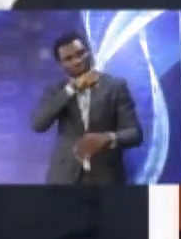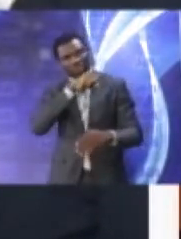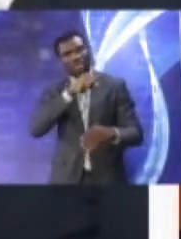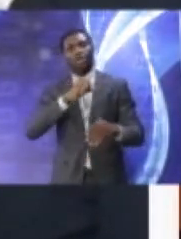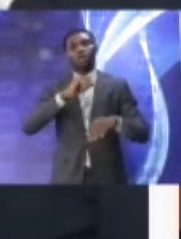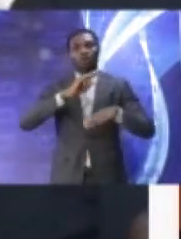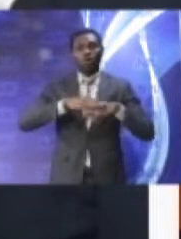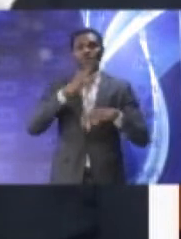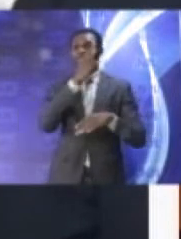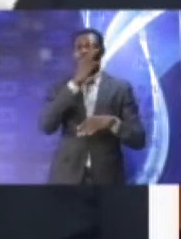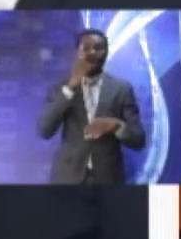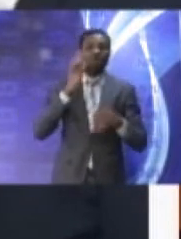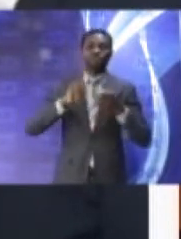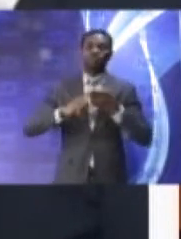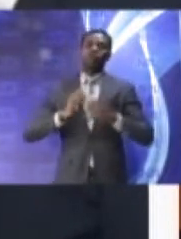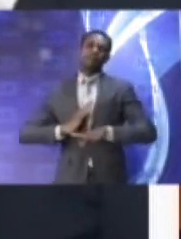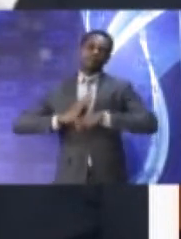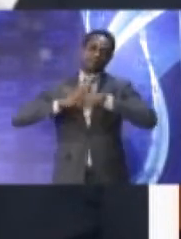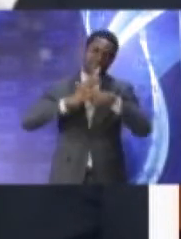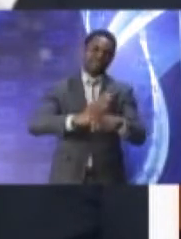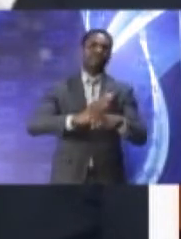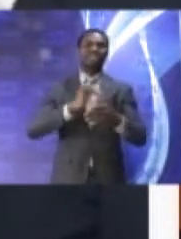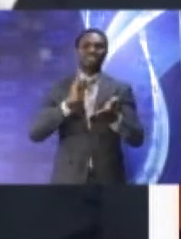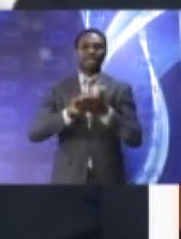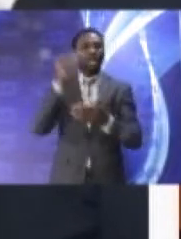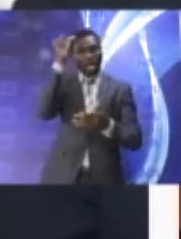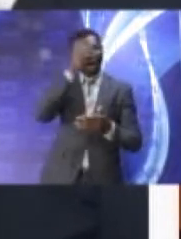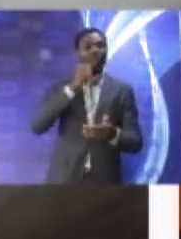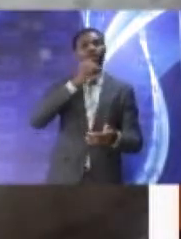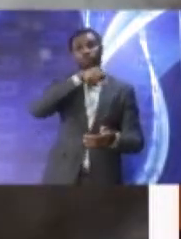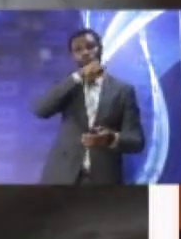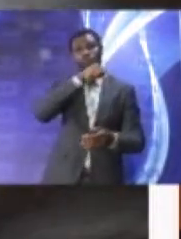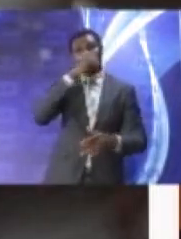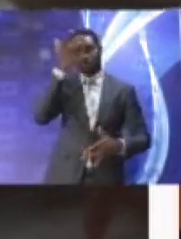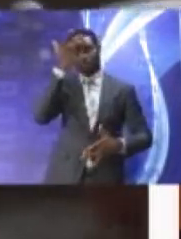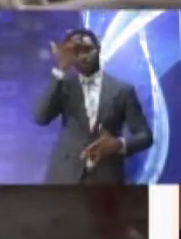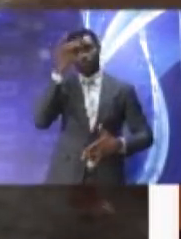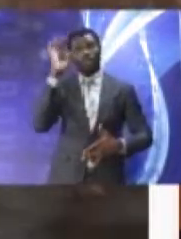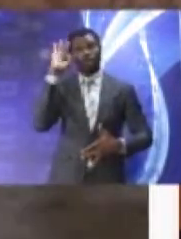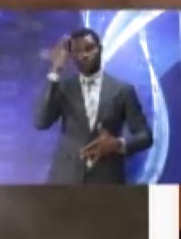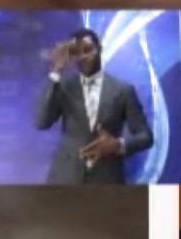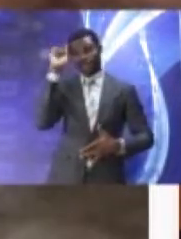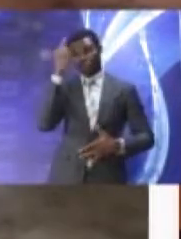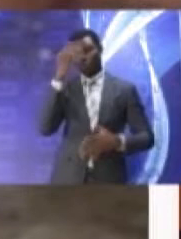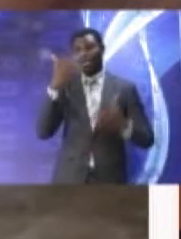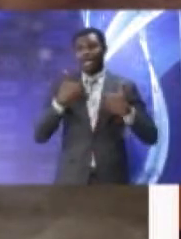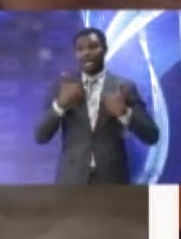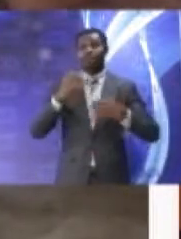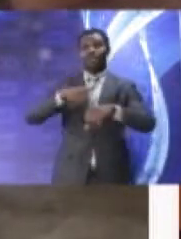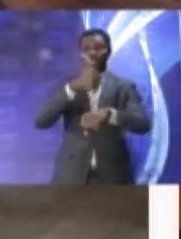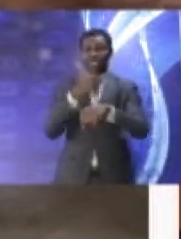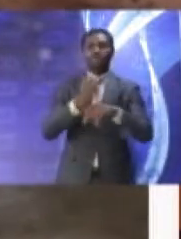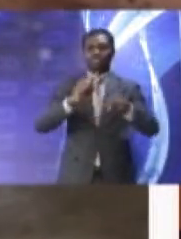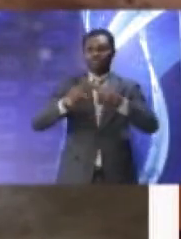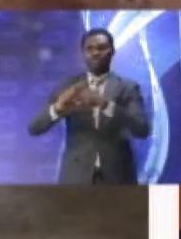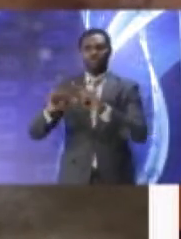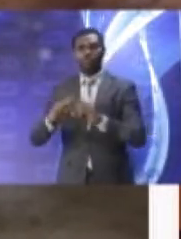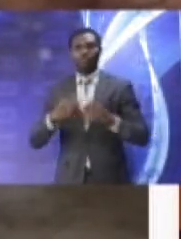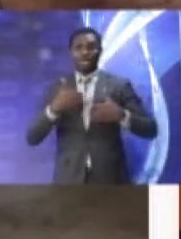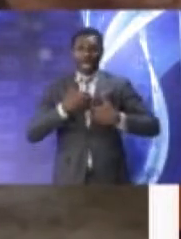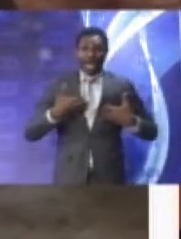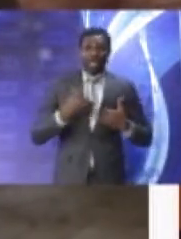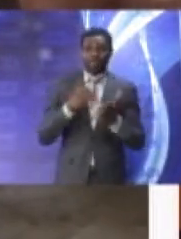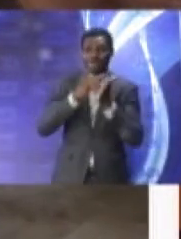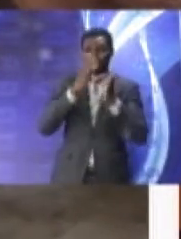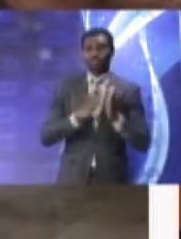to prevent African swine fever. The federal government has already deployed her veterinary officers with a view to curtail